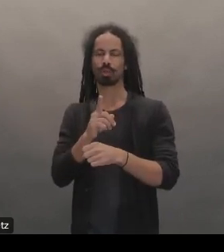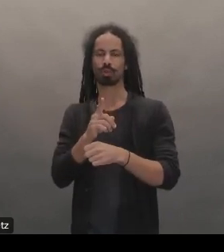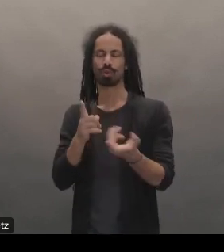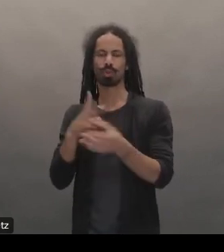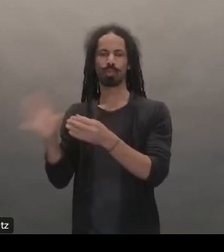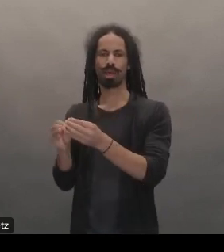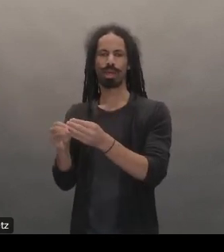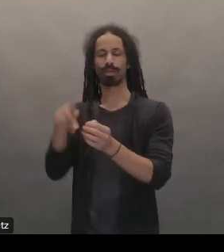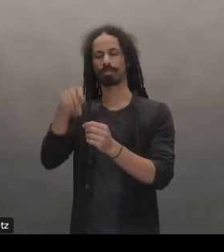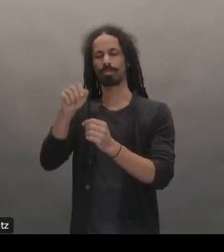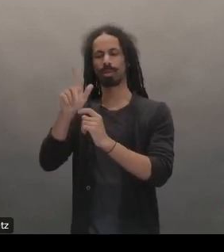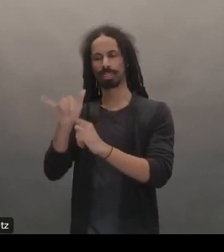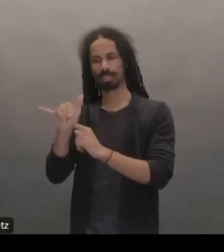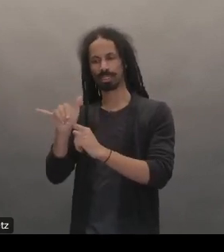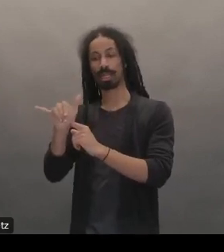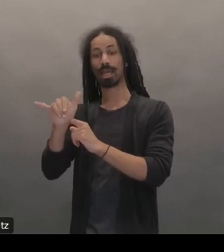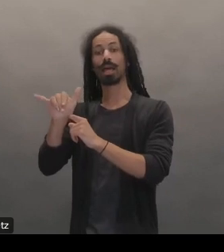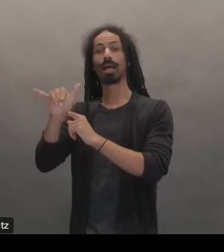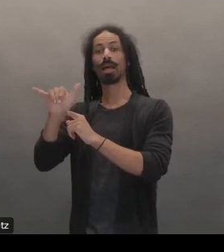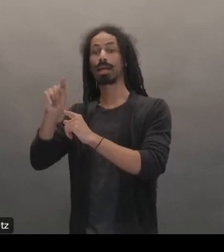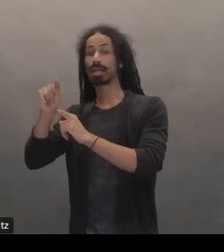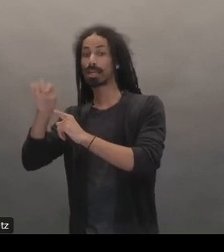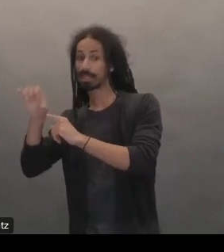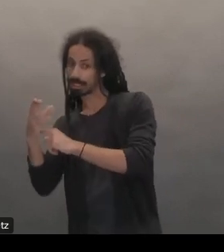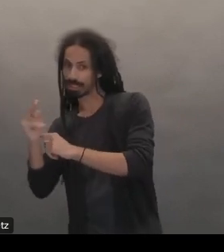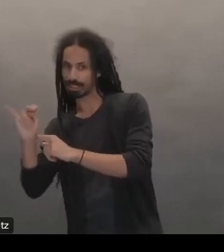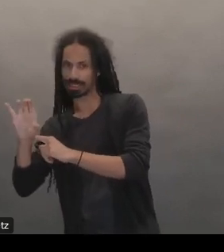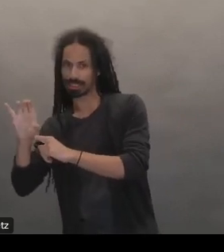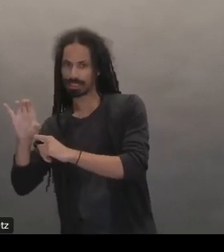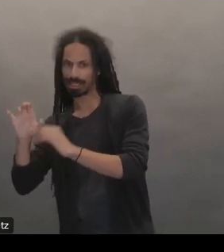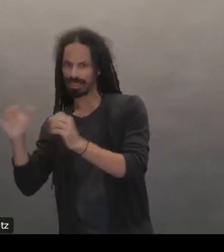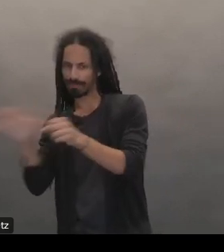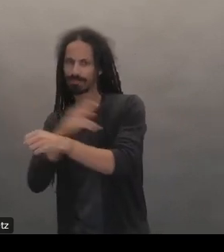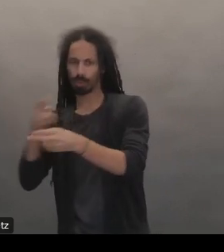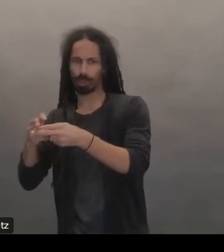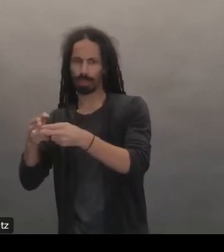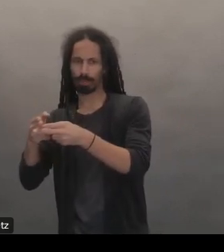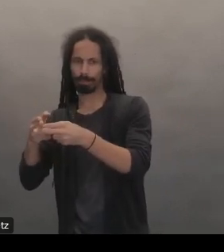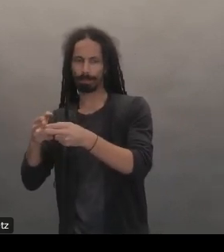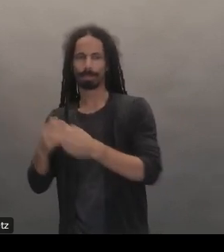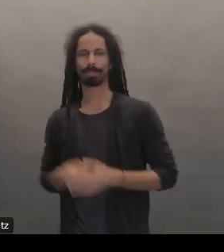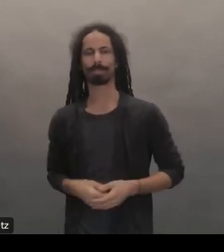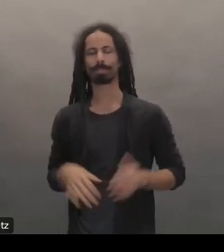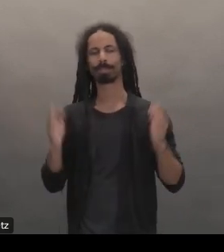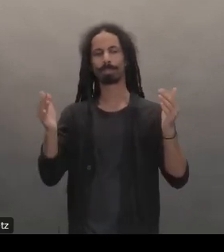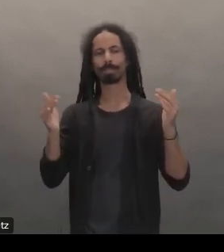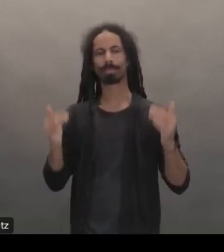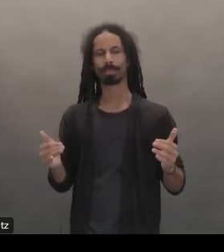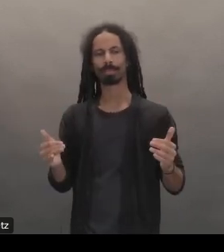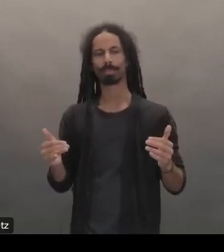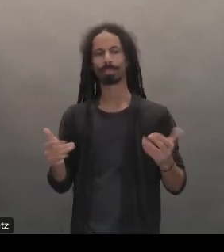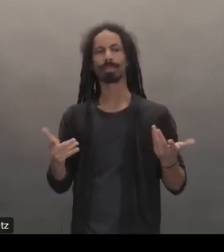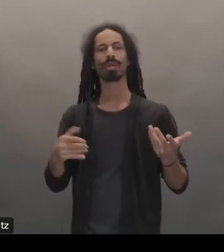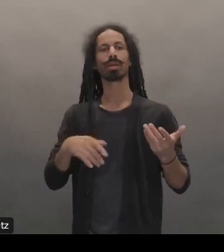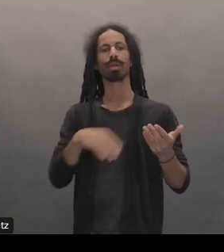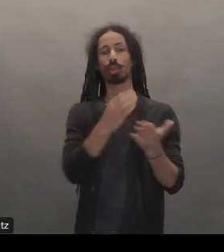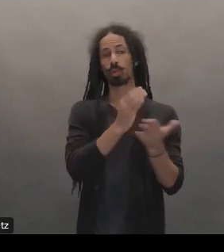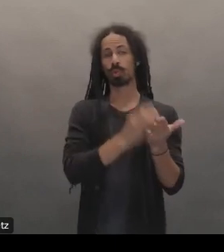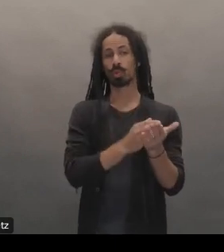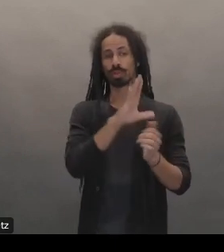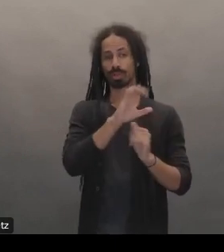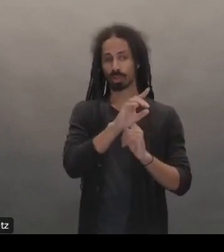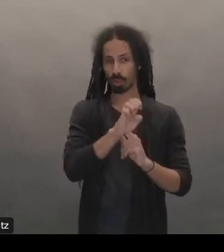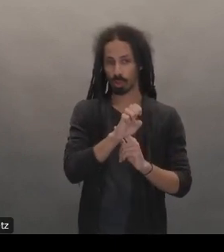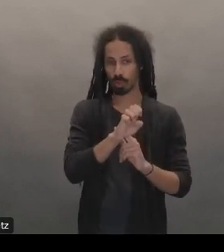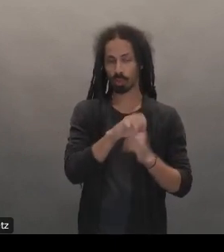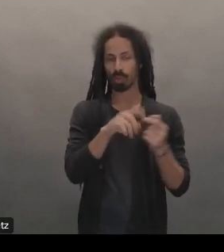forget, we're a Polytechnic. That's the full name. Then your course code and course name come